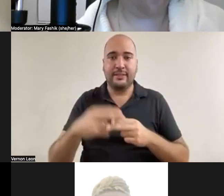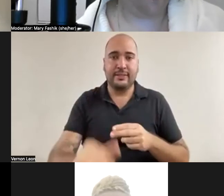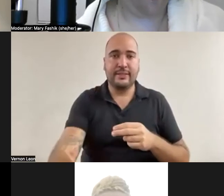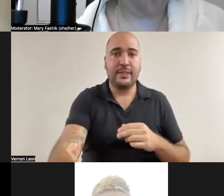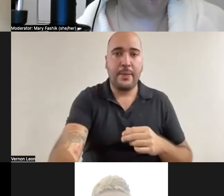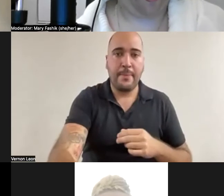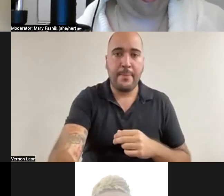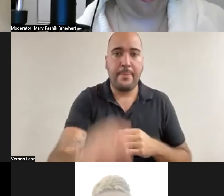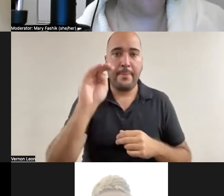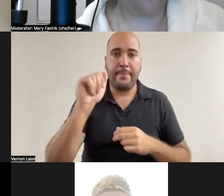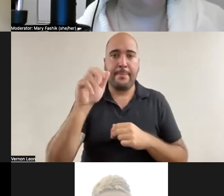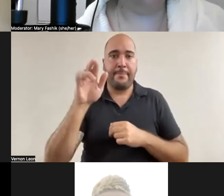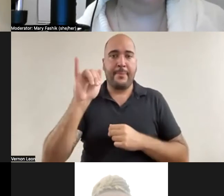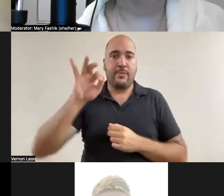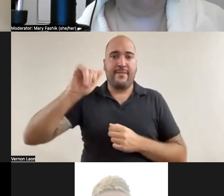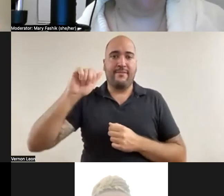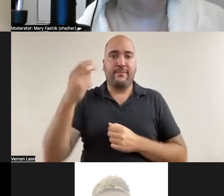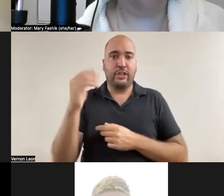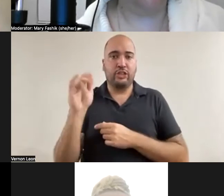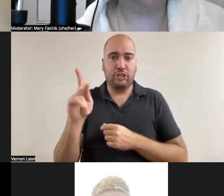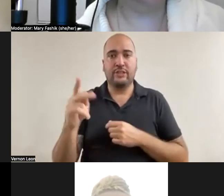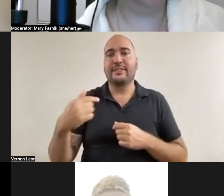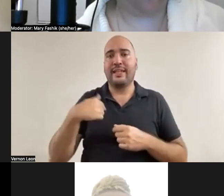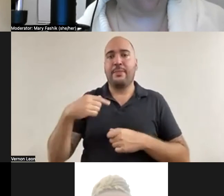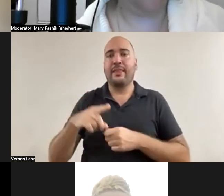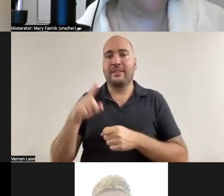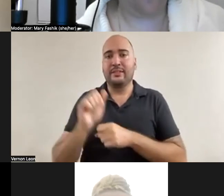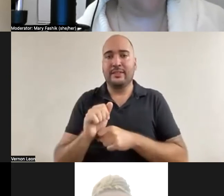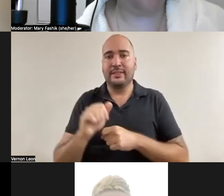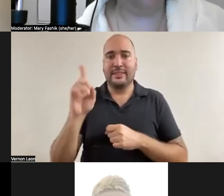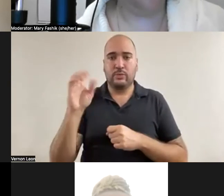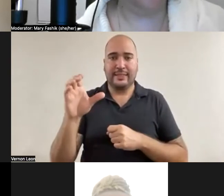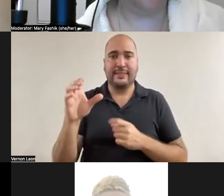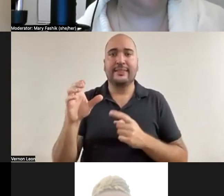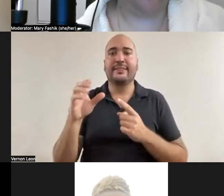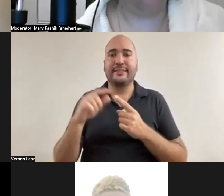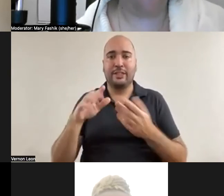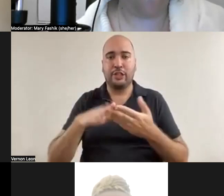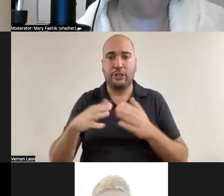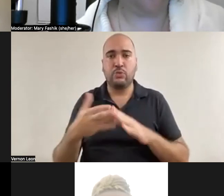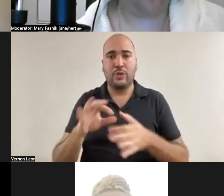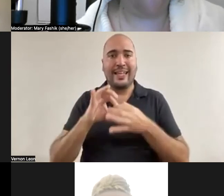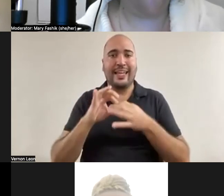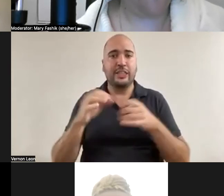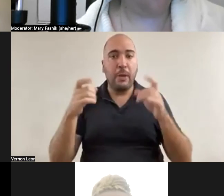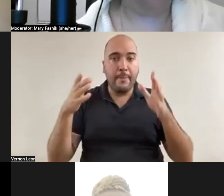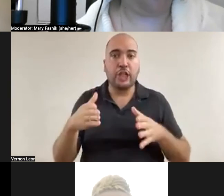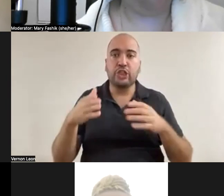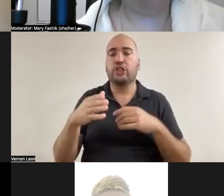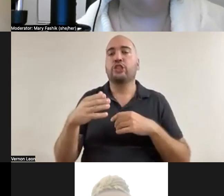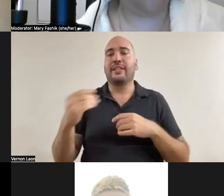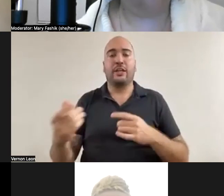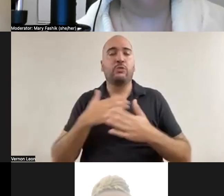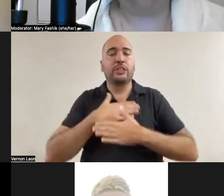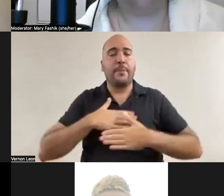Patrick. I am Diversability DLC Community Engagement Manager. It was a